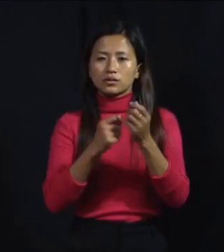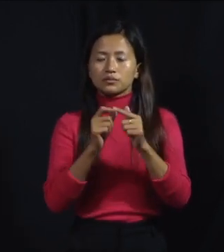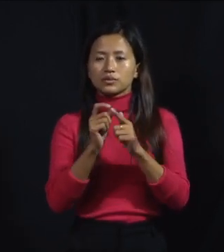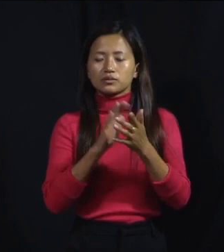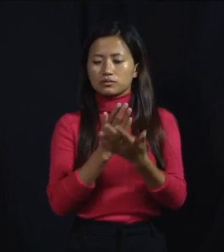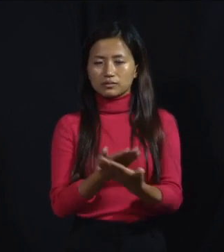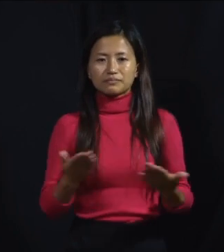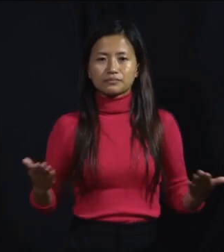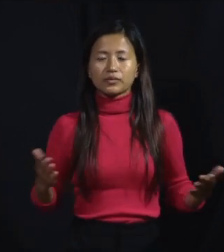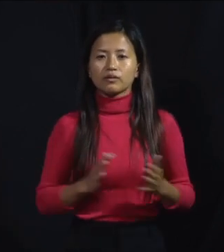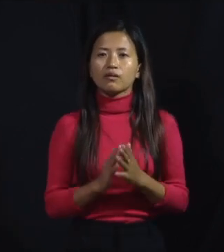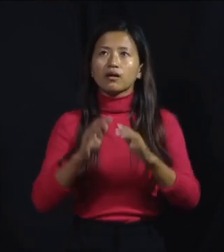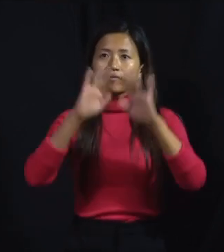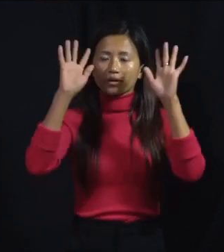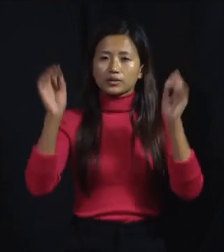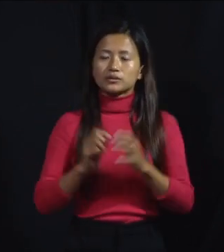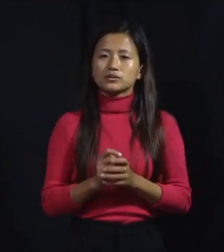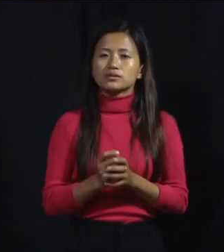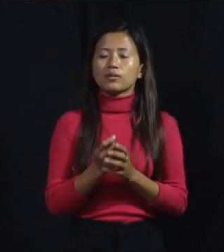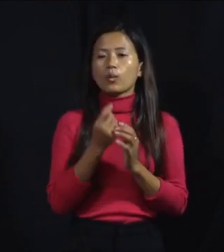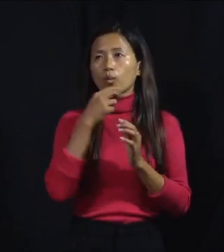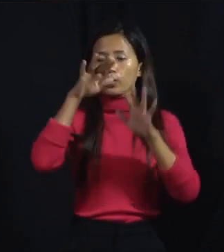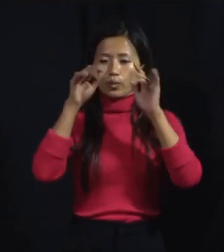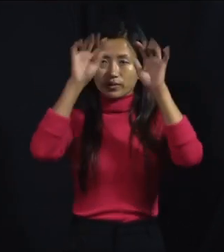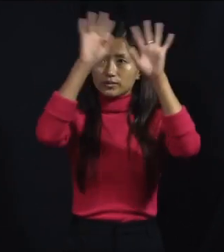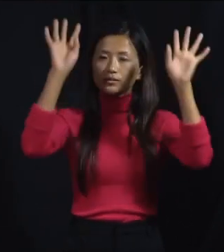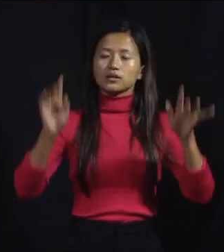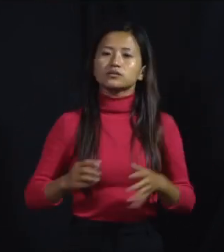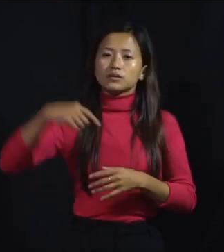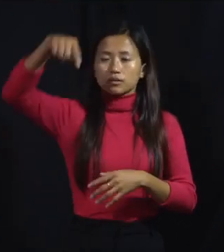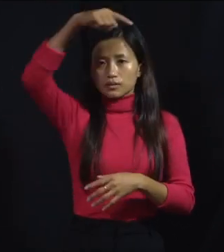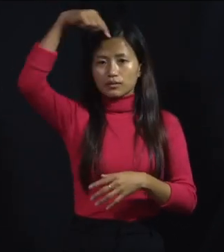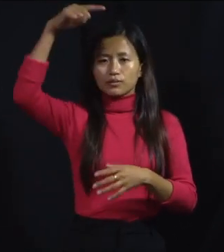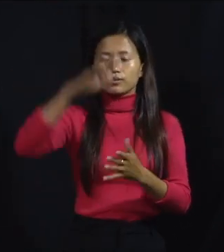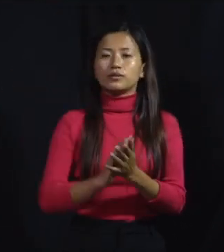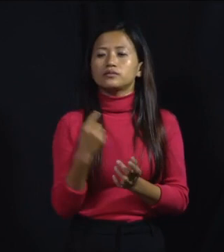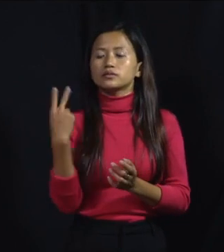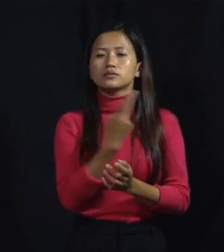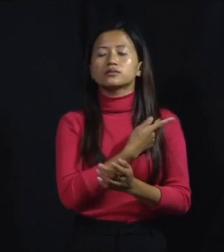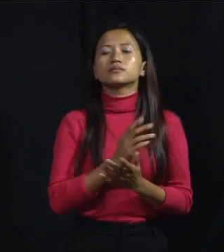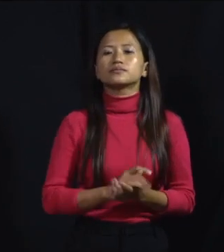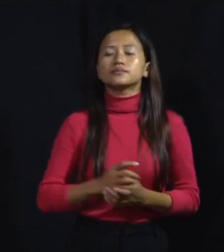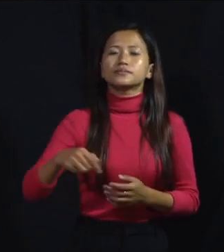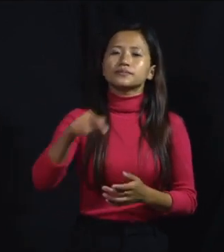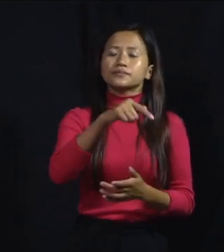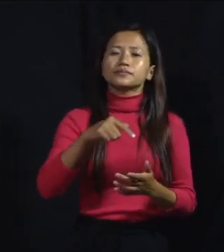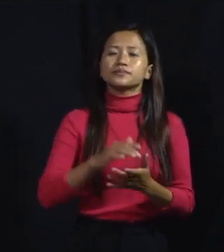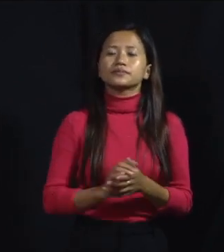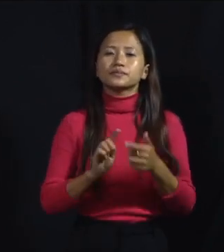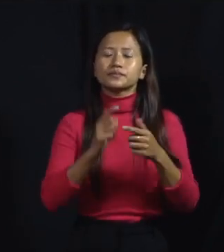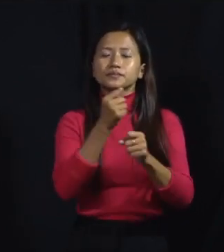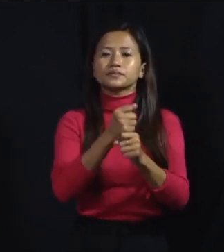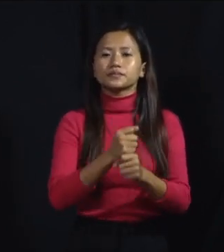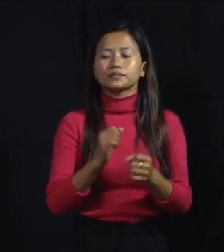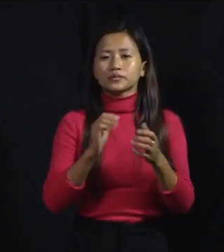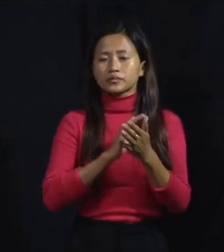the things, the atmosphere, the weather conditions that are there around us. Okay. So some examples of